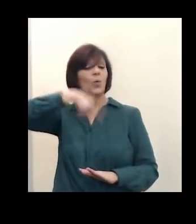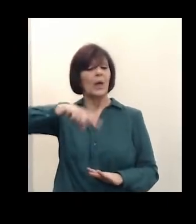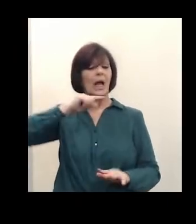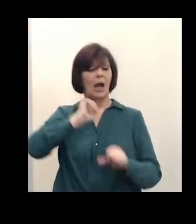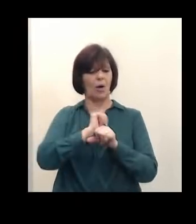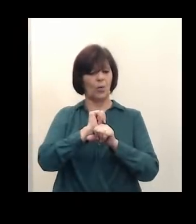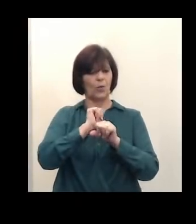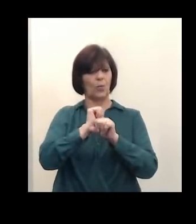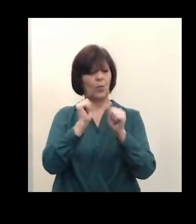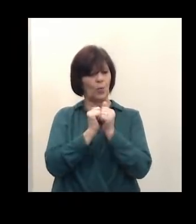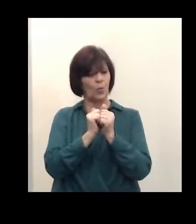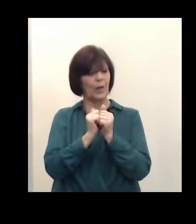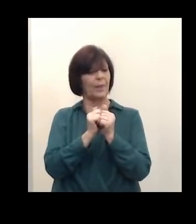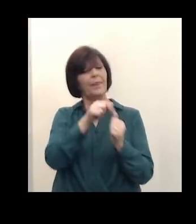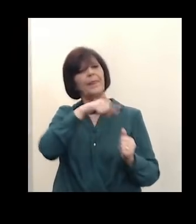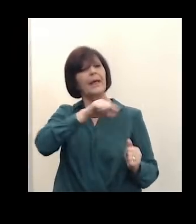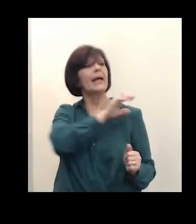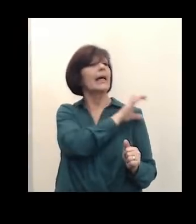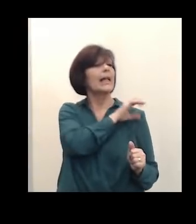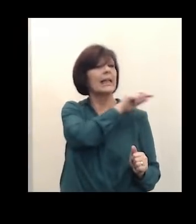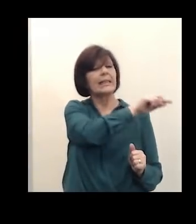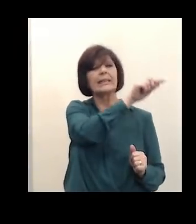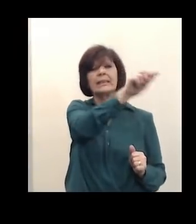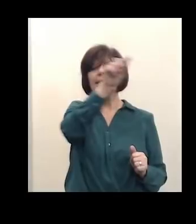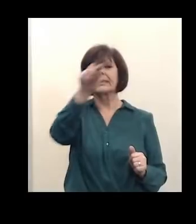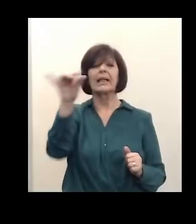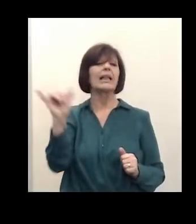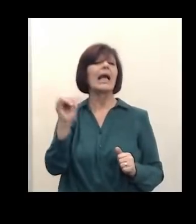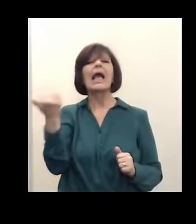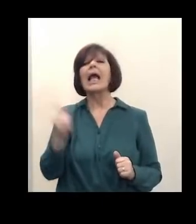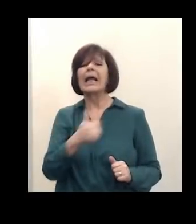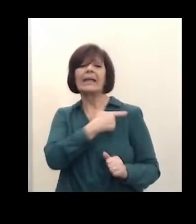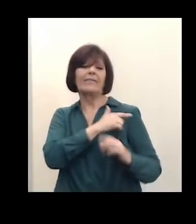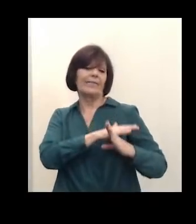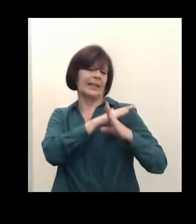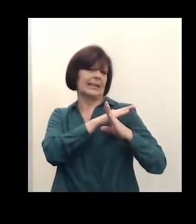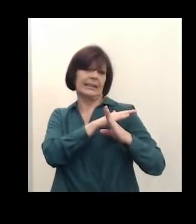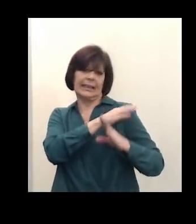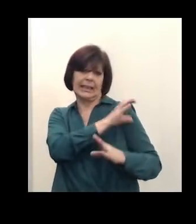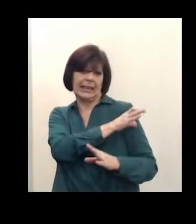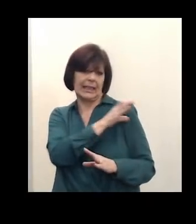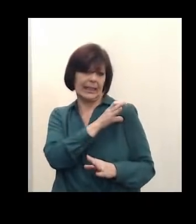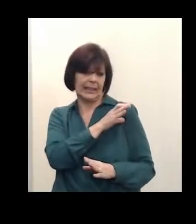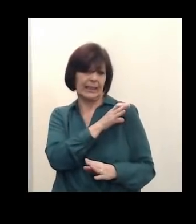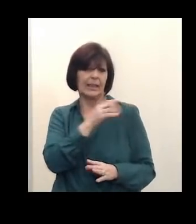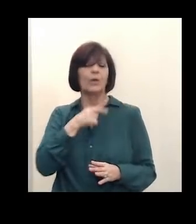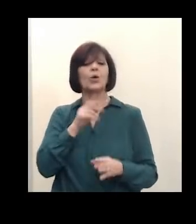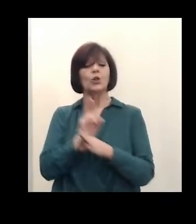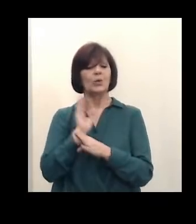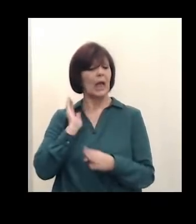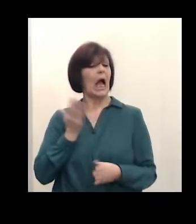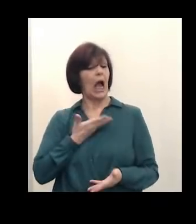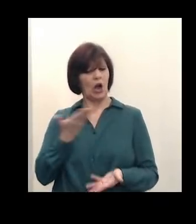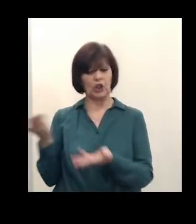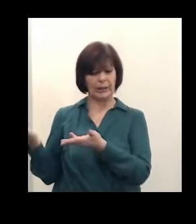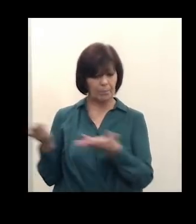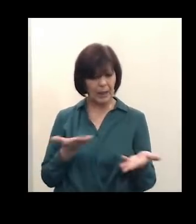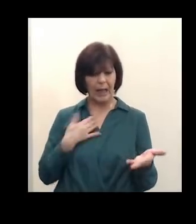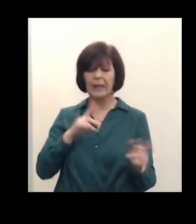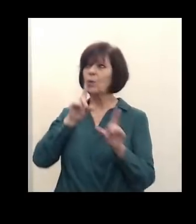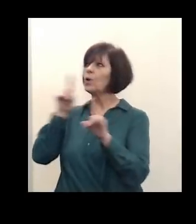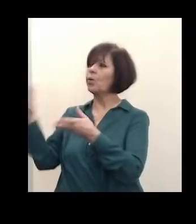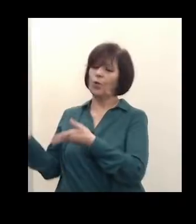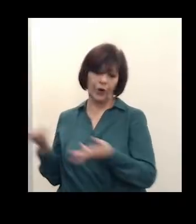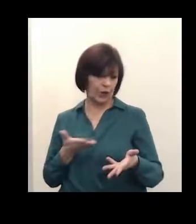Public Schools vaccine clinics just like any of our vaccine clinics. We're using our supply that we order from the state